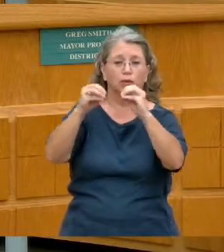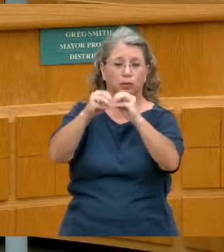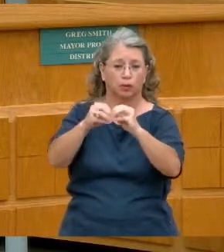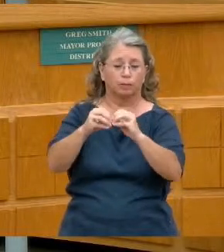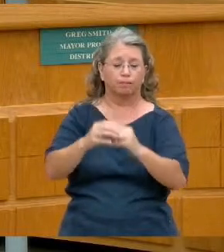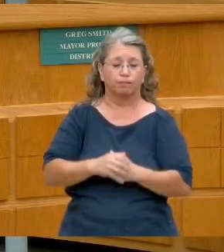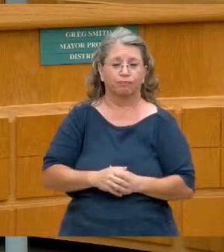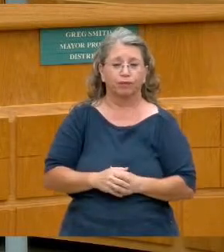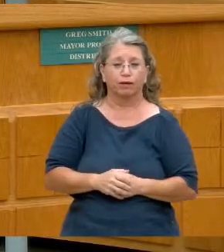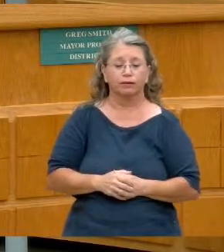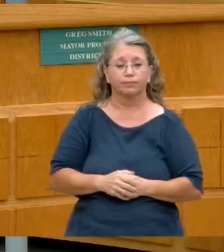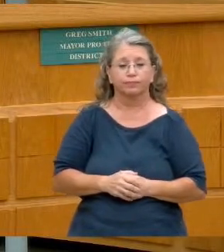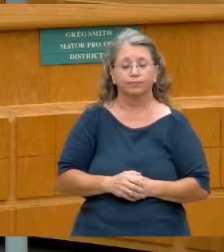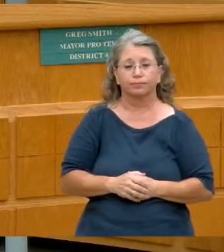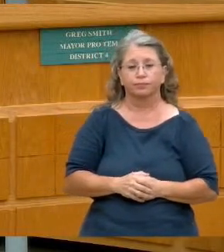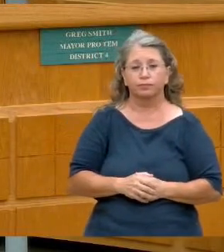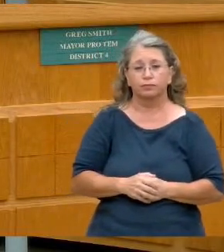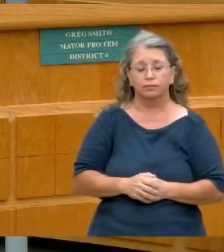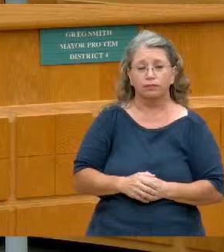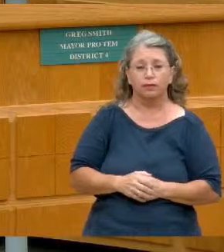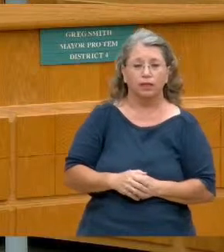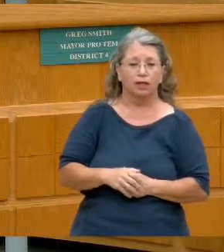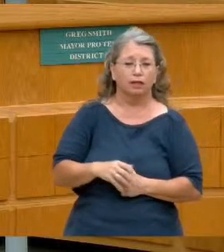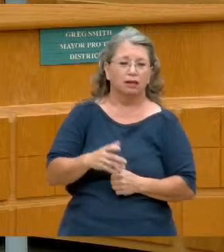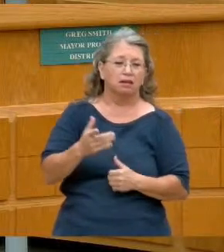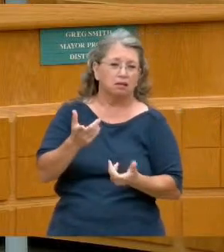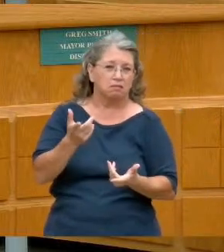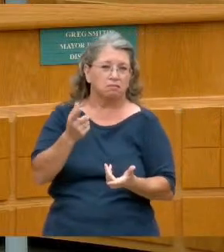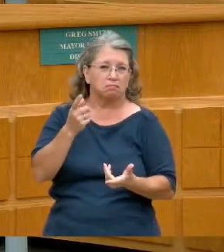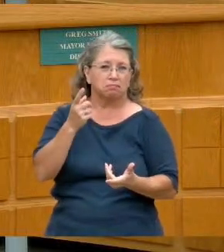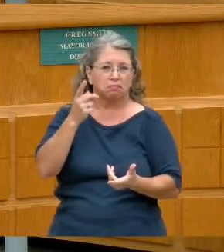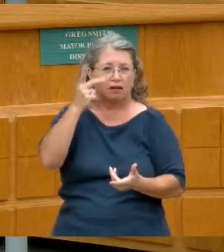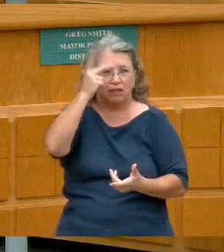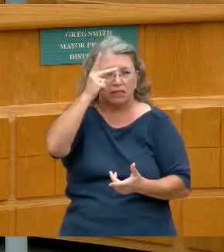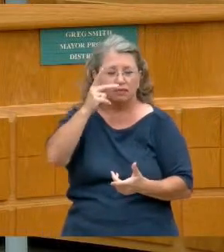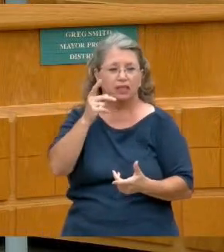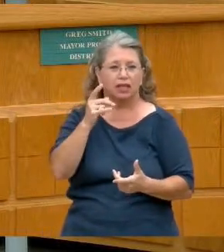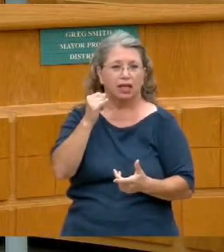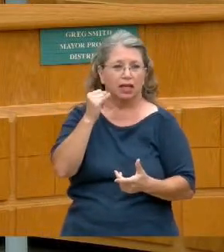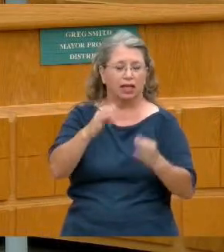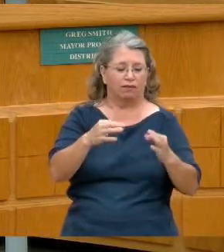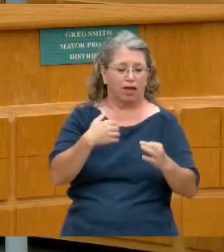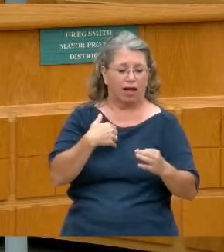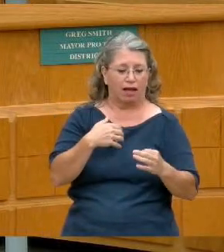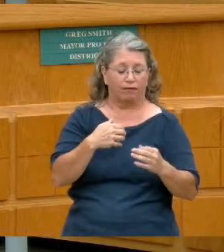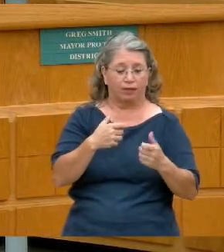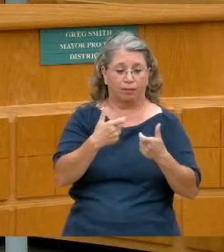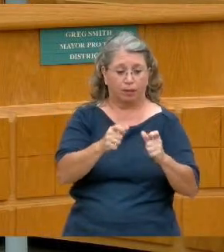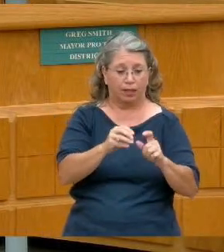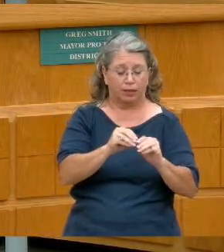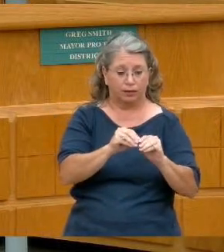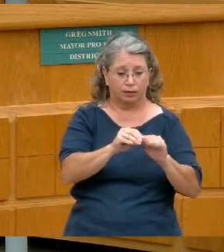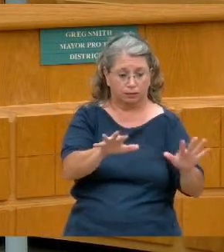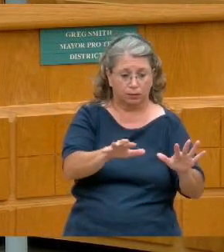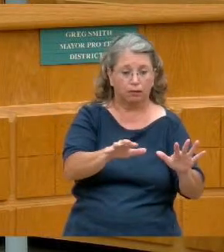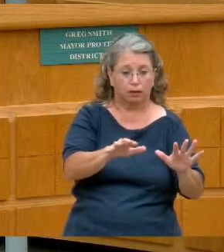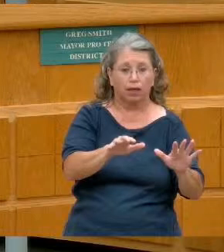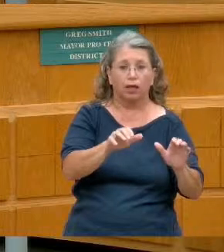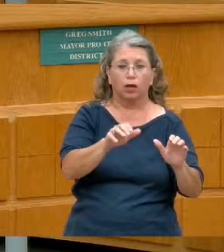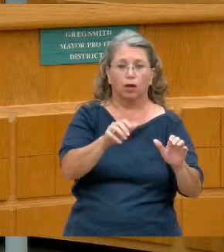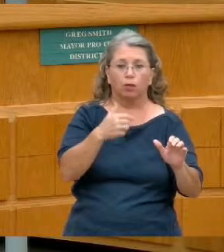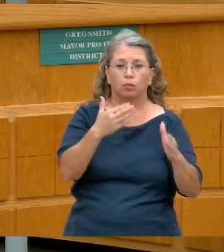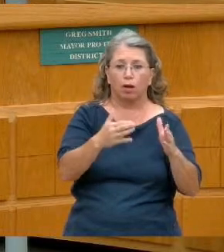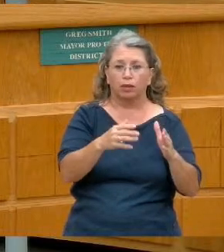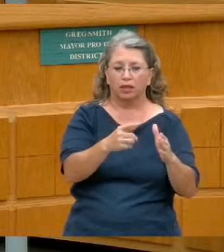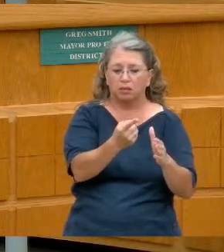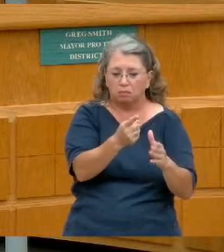if there is a flare-up, it'll probably be localized and we'll be able to contain it. And if it's a big flare-up, then National Guard can be